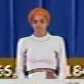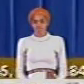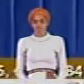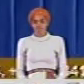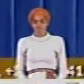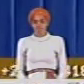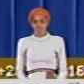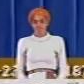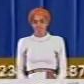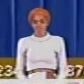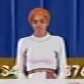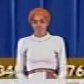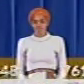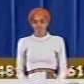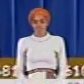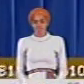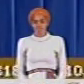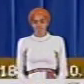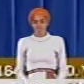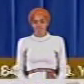Please. Can we